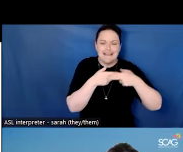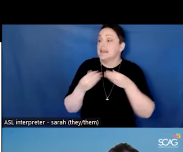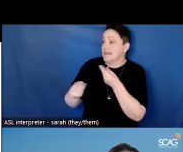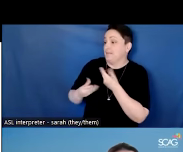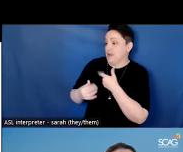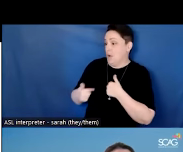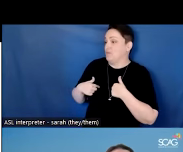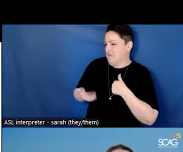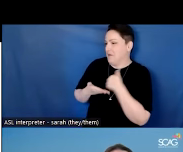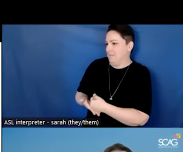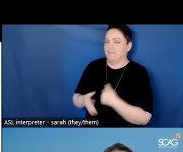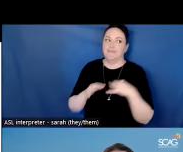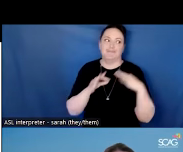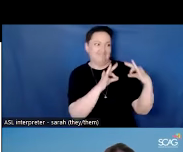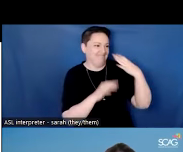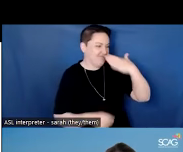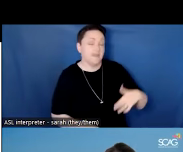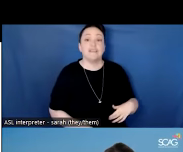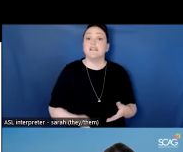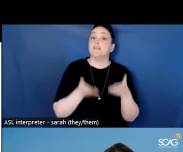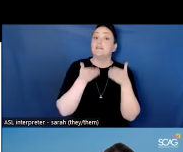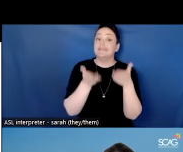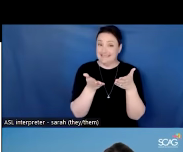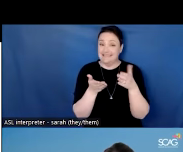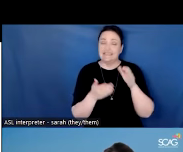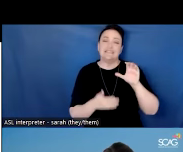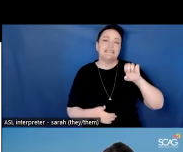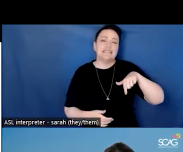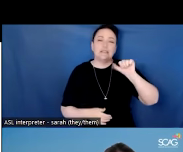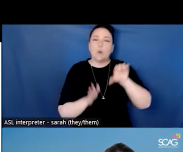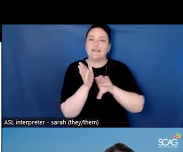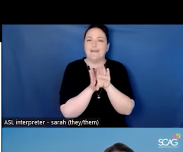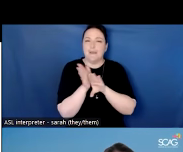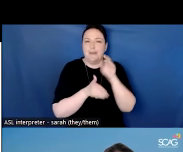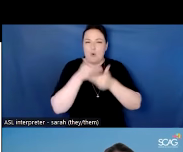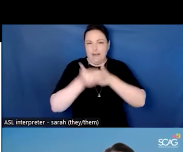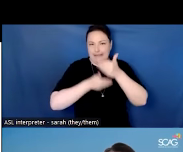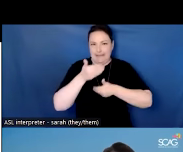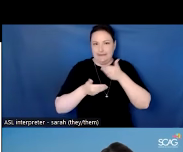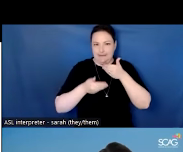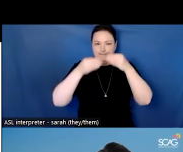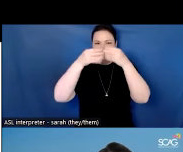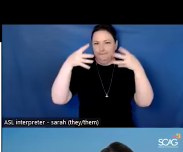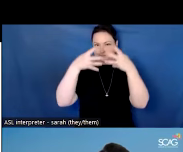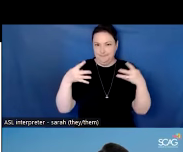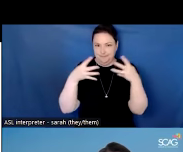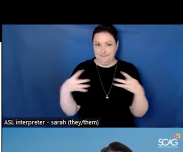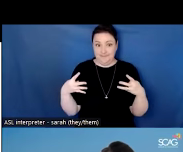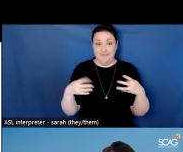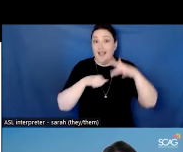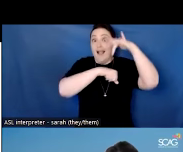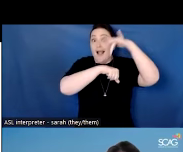you. This slide shows a detailed SQL development process chart. I'm not going to go over all of